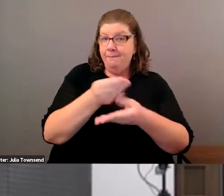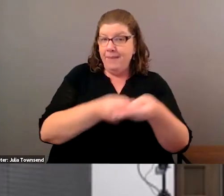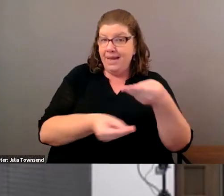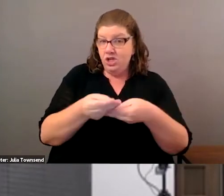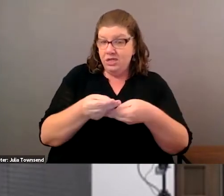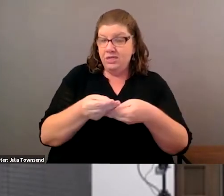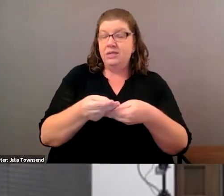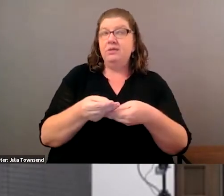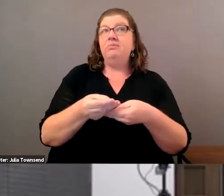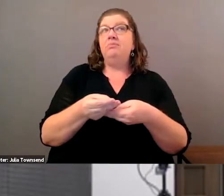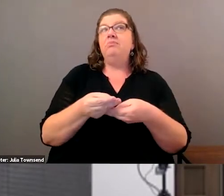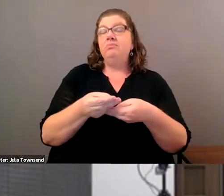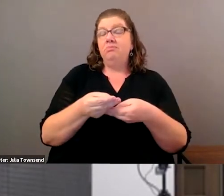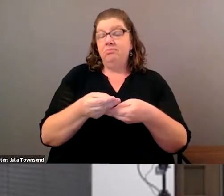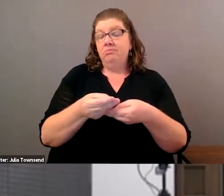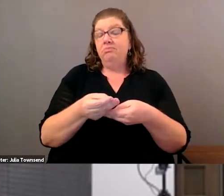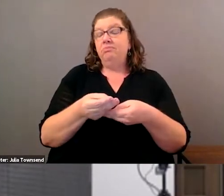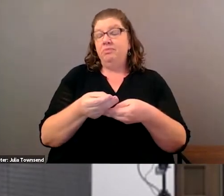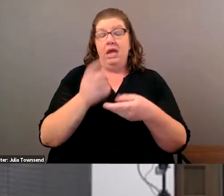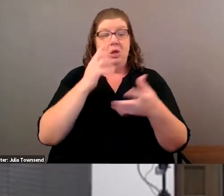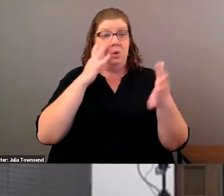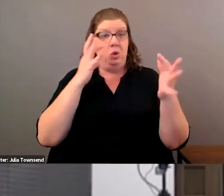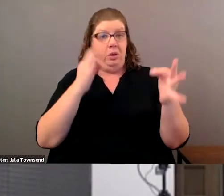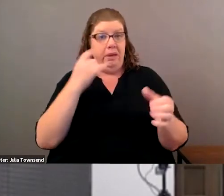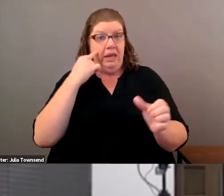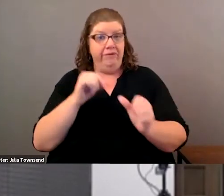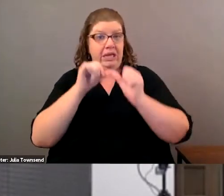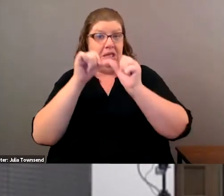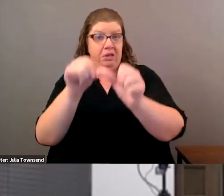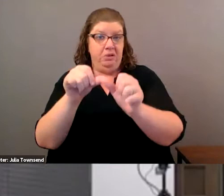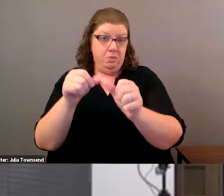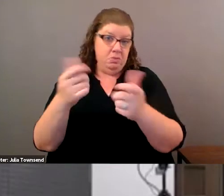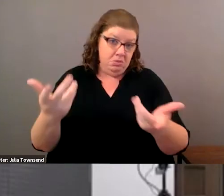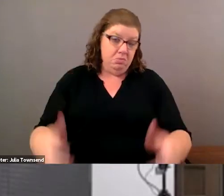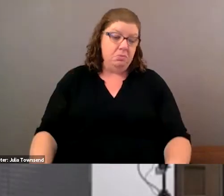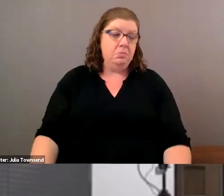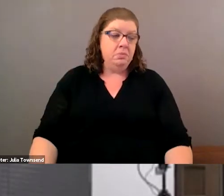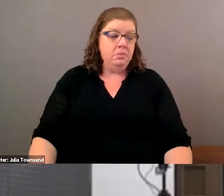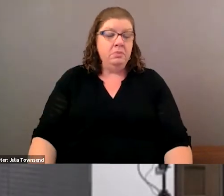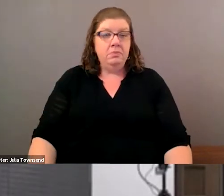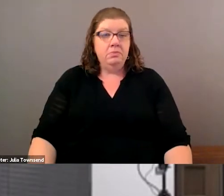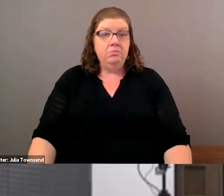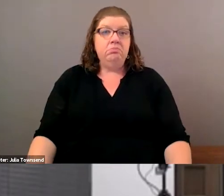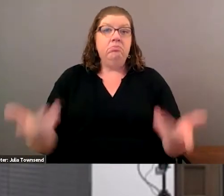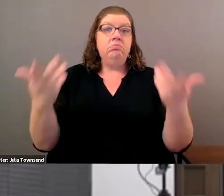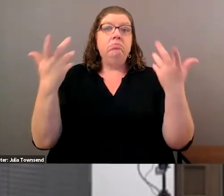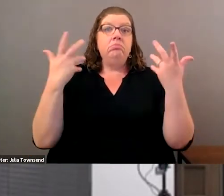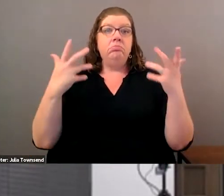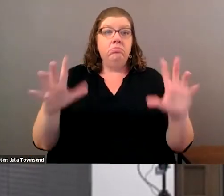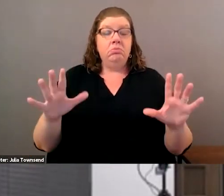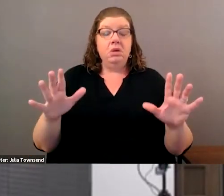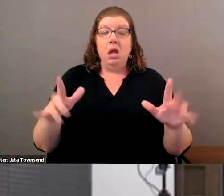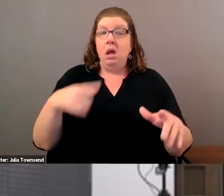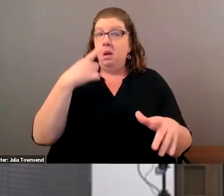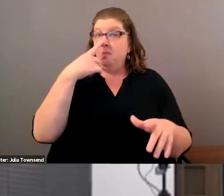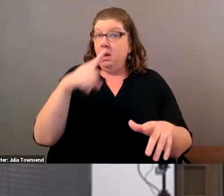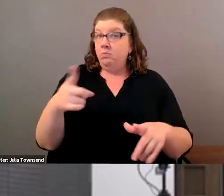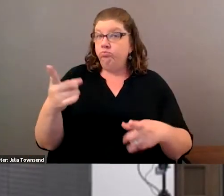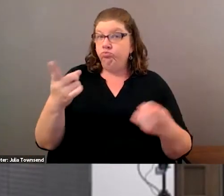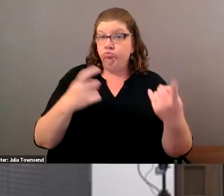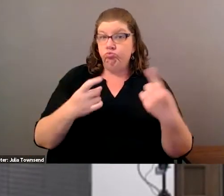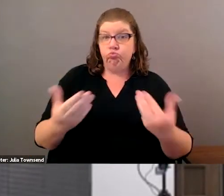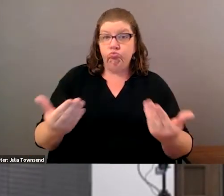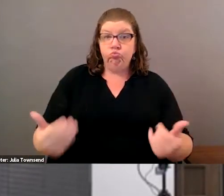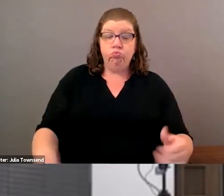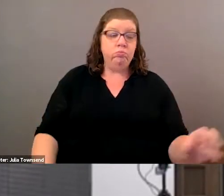and to determine whether it continues. With that, I will happy to take board